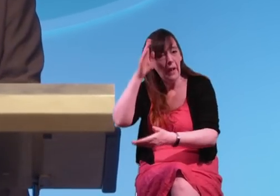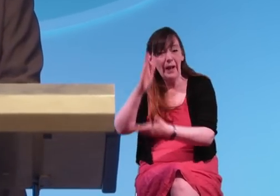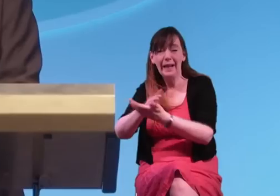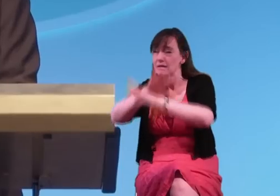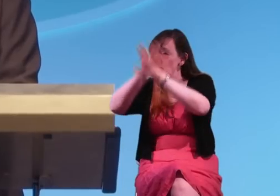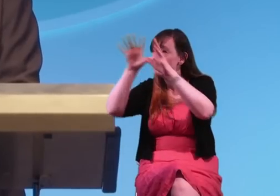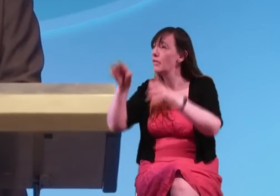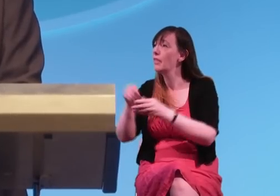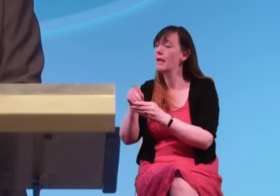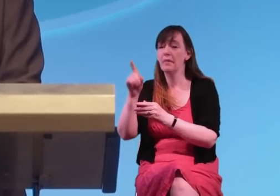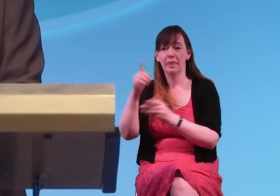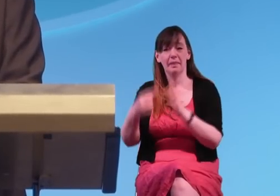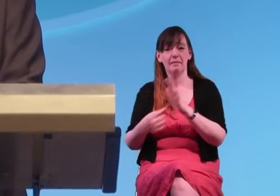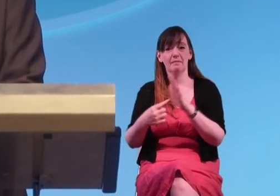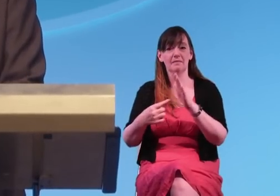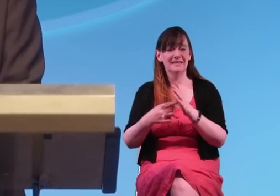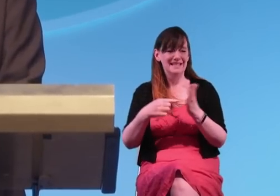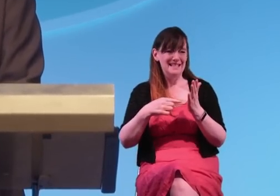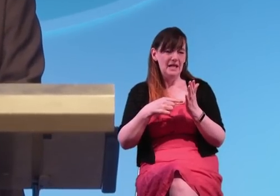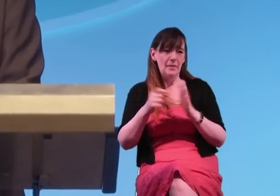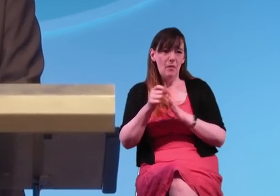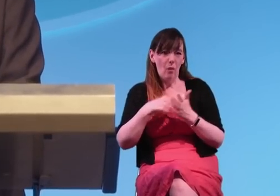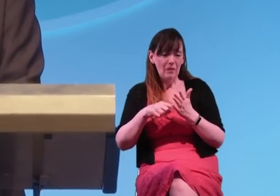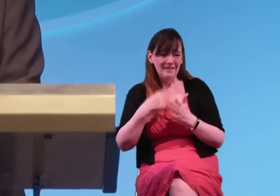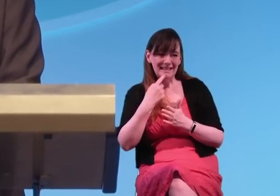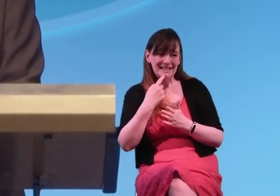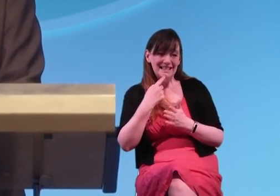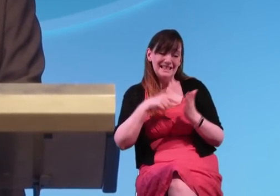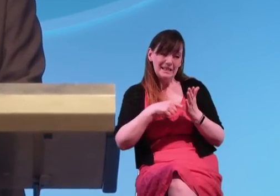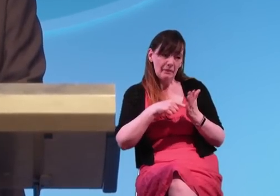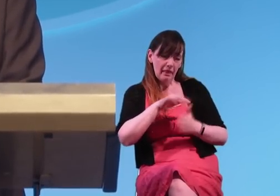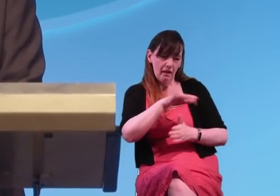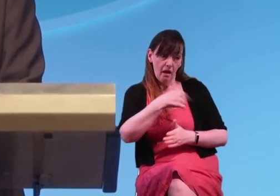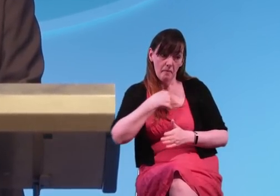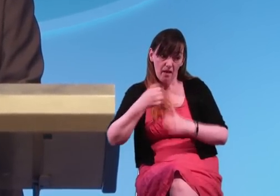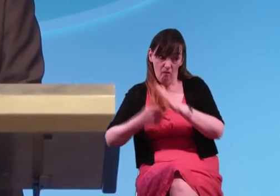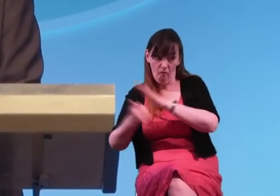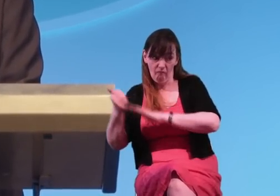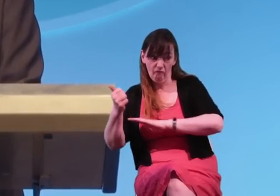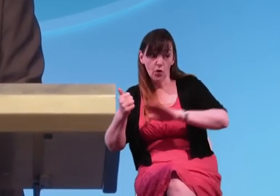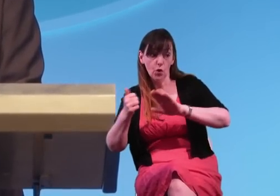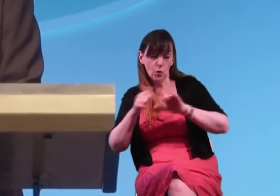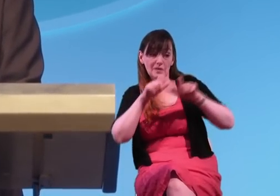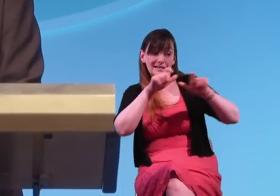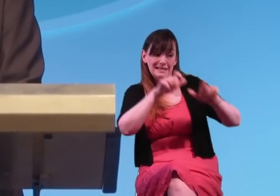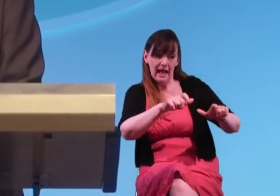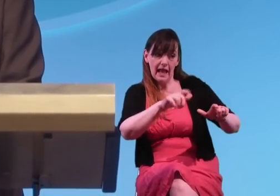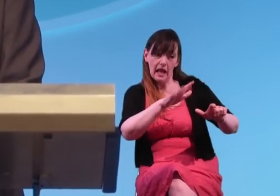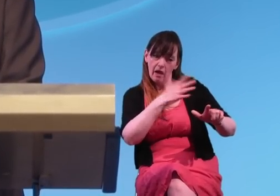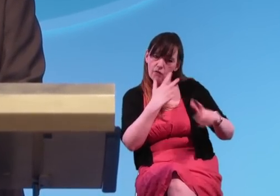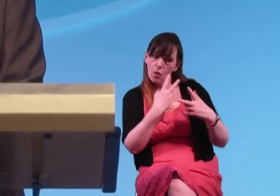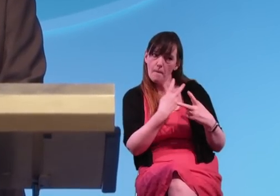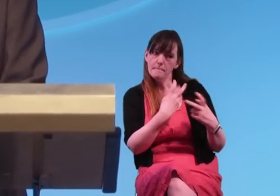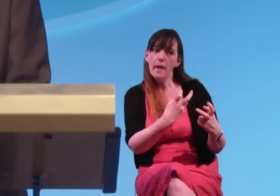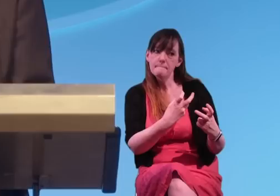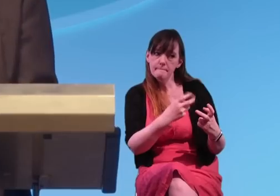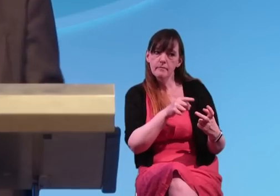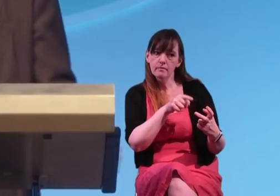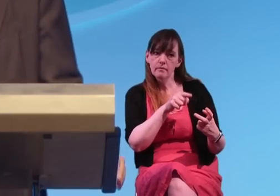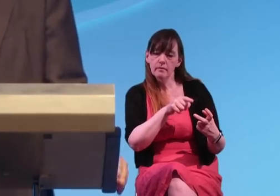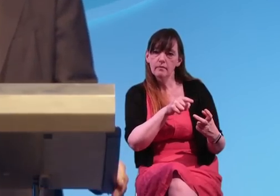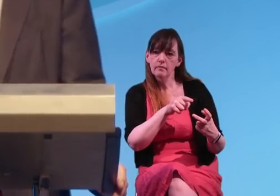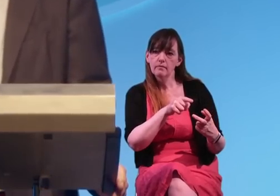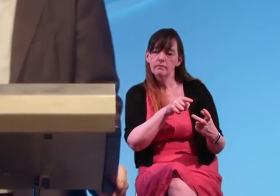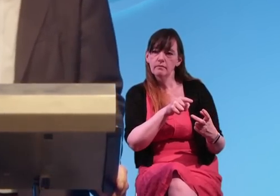go and you're going to be here. And I'm reminding you right now, make sure that you pay attention to this. And this, of